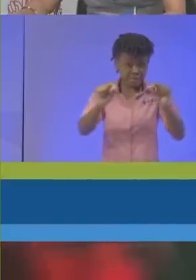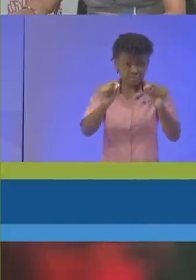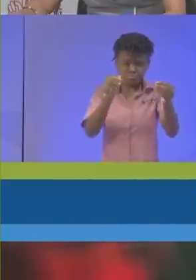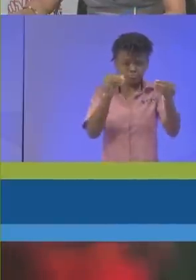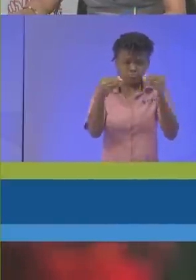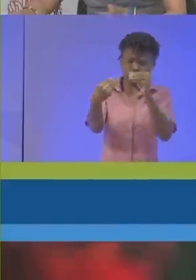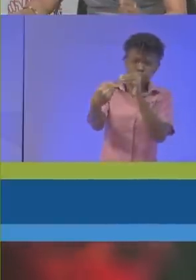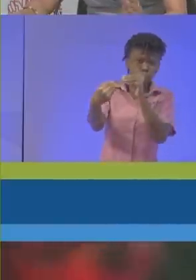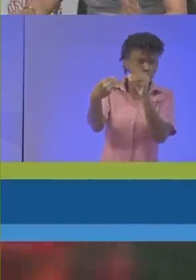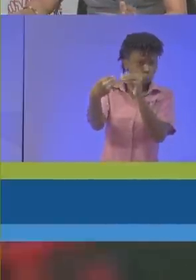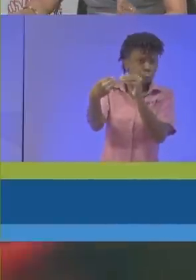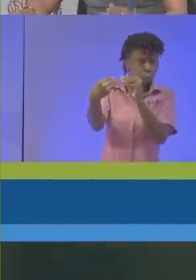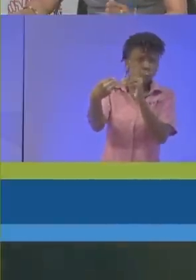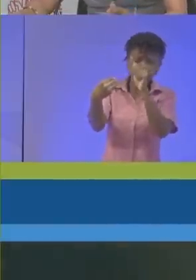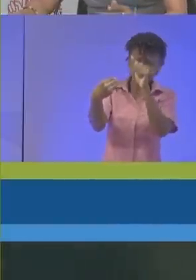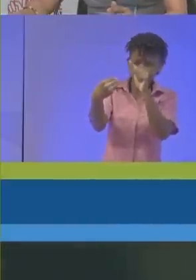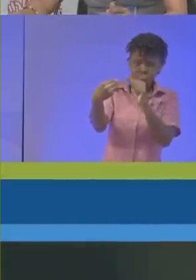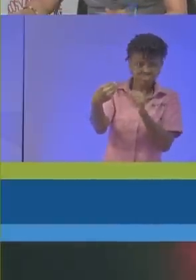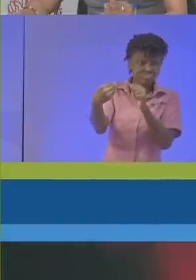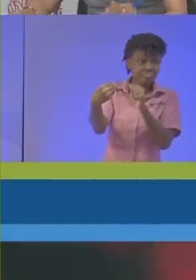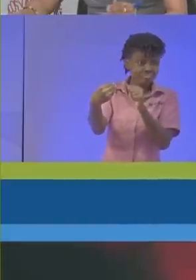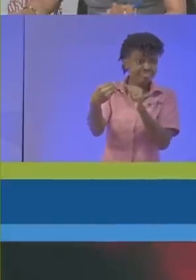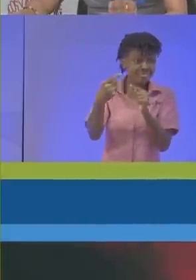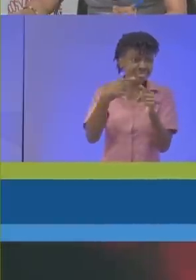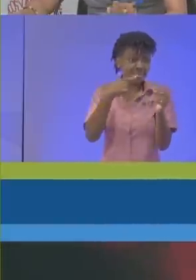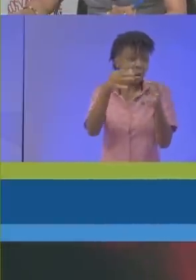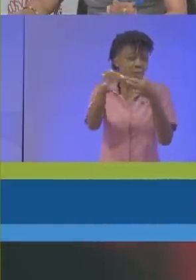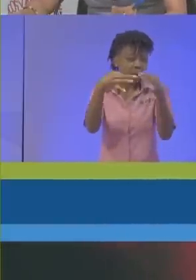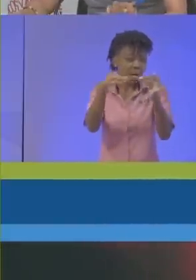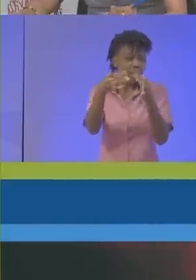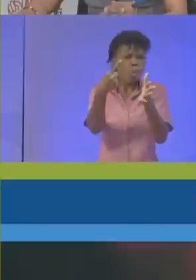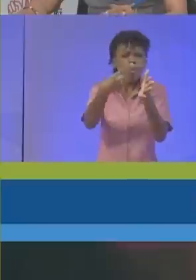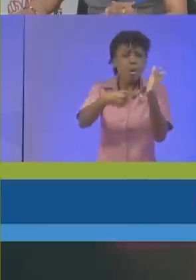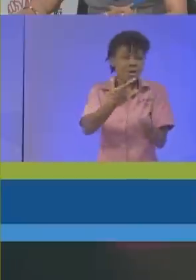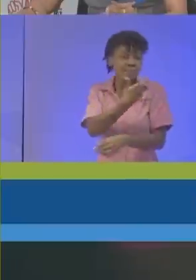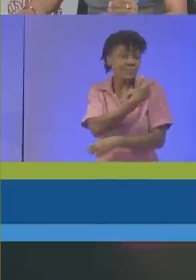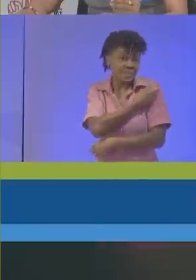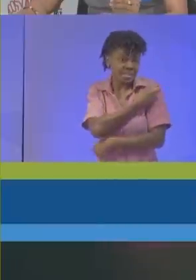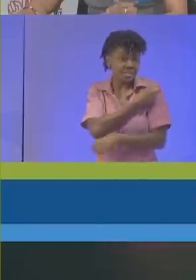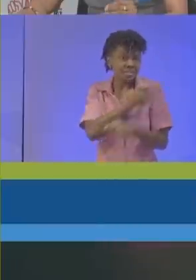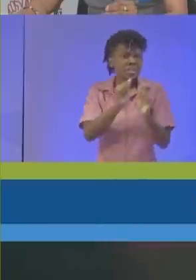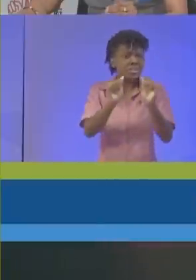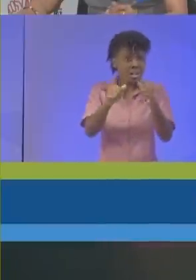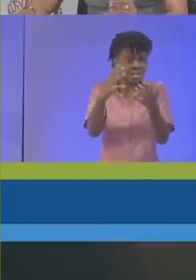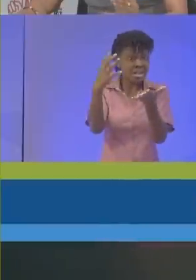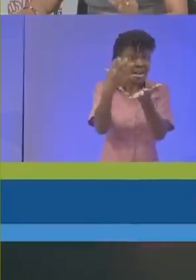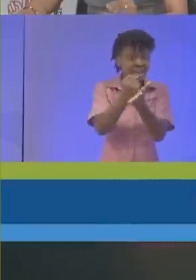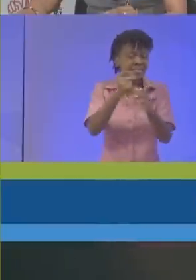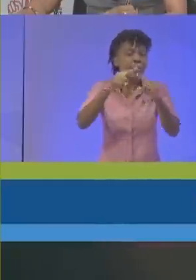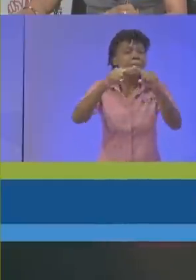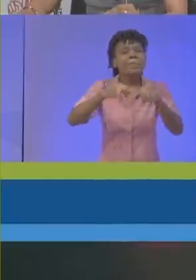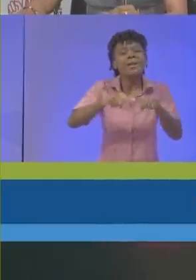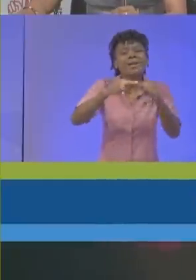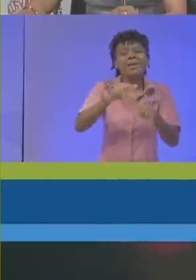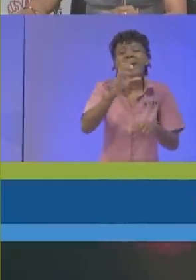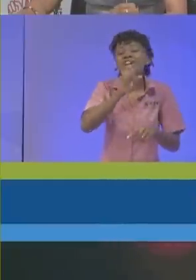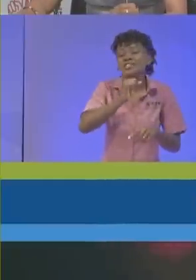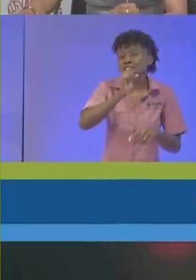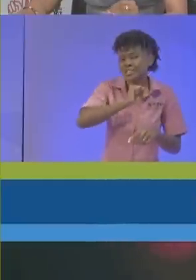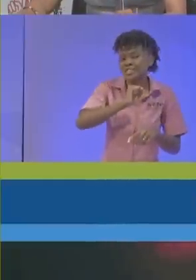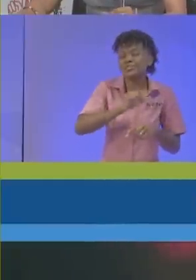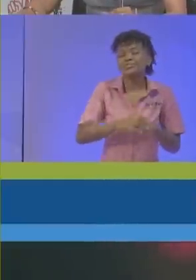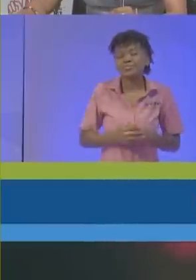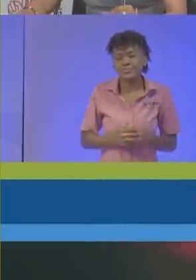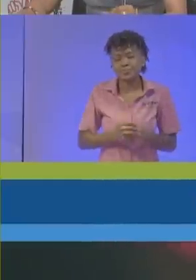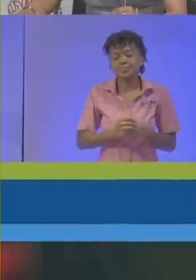available for persons at the particular age group. Very important for us this morning is looking at the vaccines